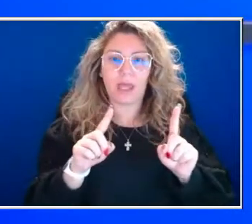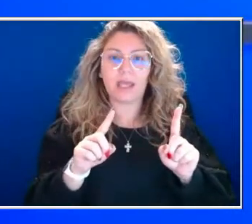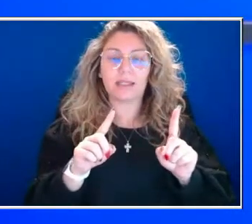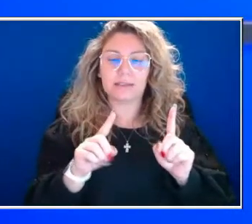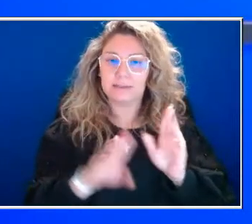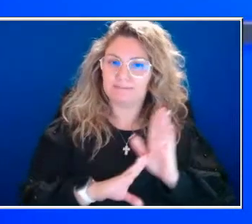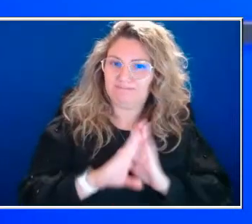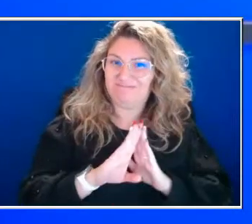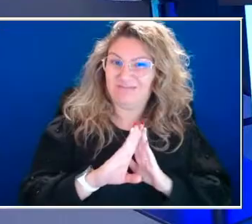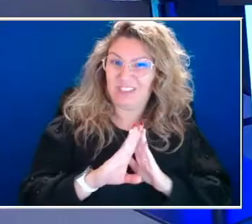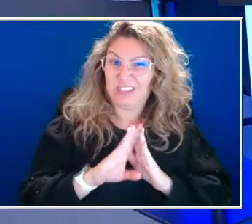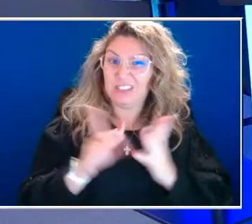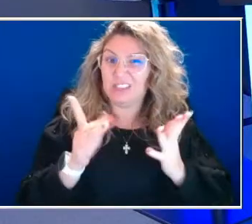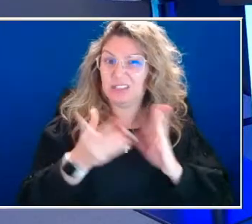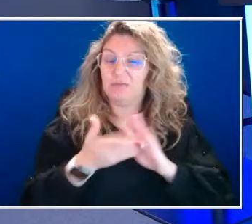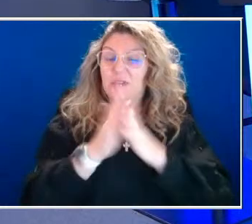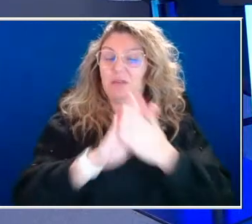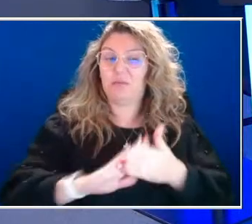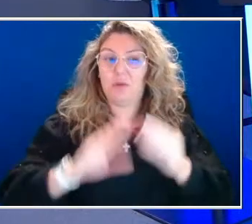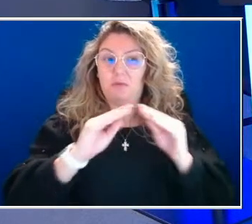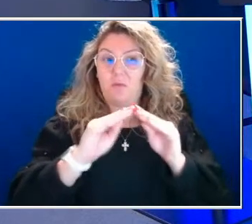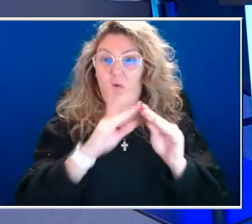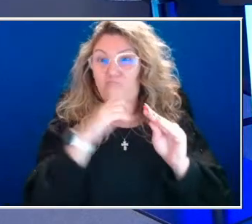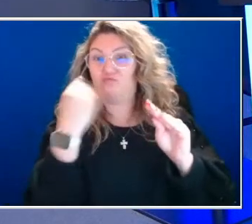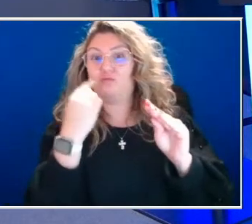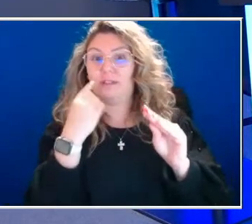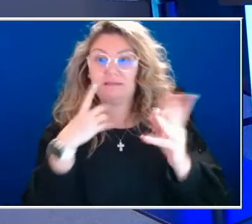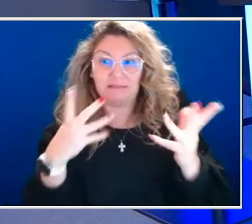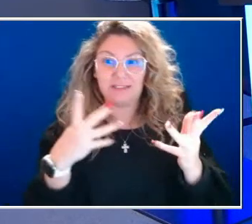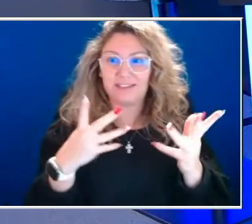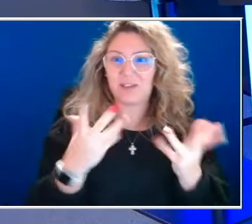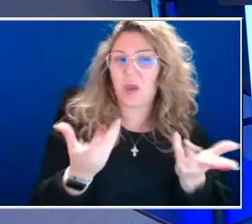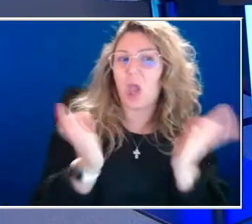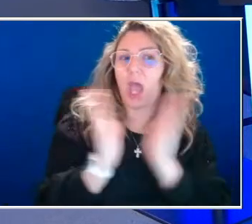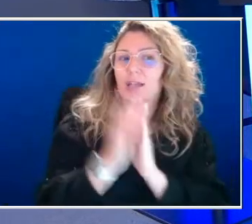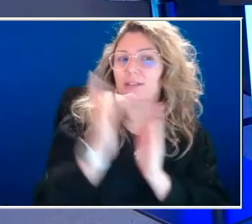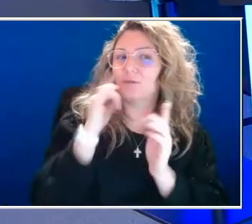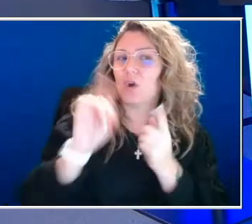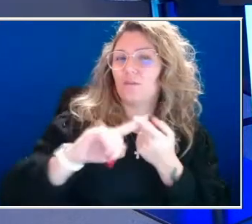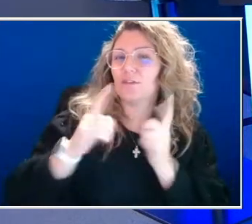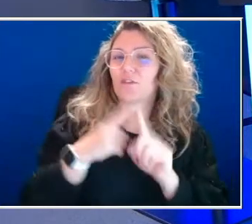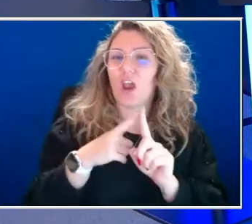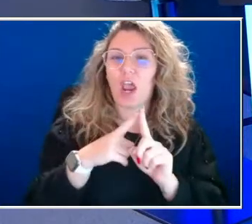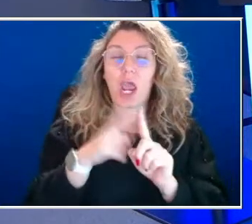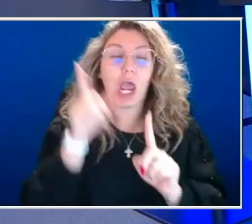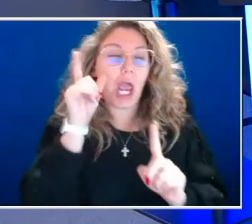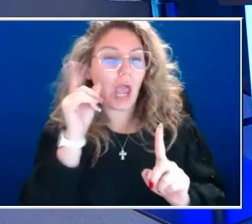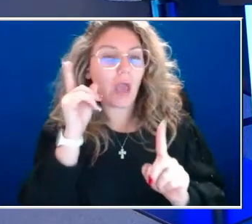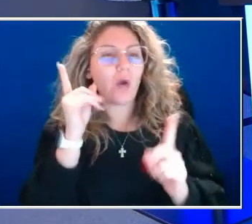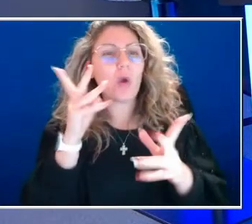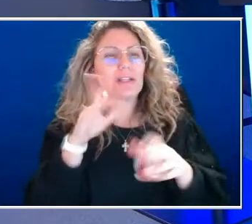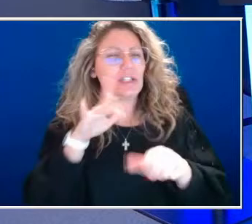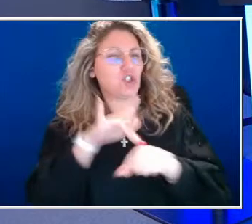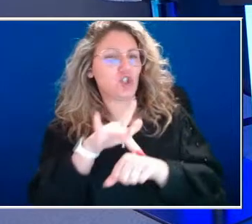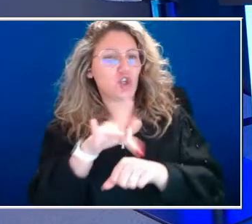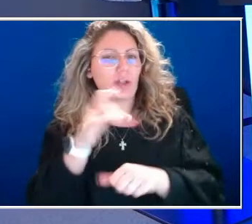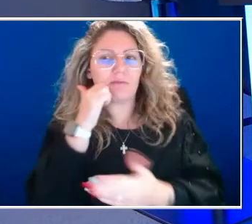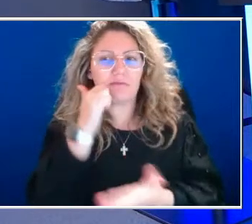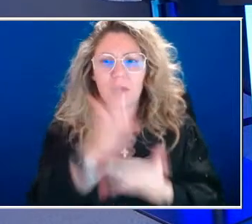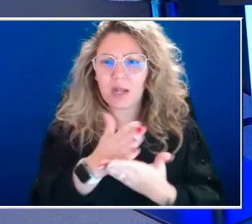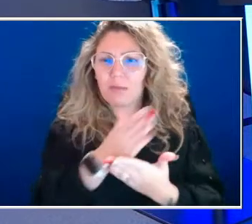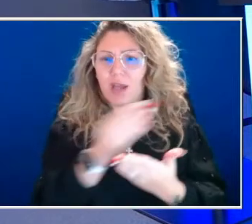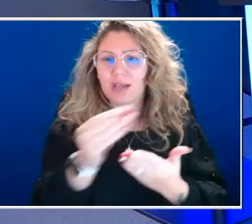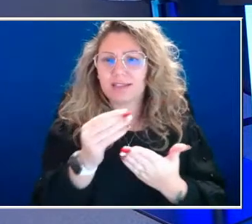factor for women. Okay, now this is an asking for a friend moment. What is early menopause, and what's the difference between like perimenopause